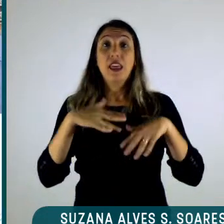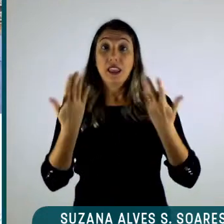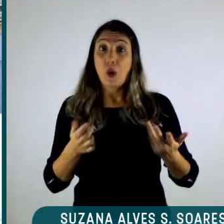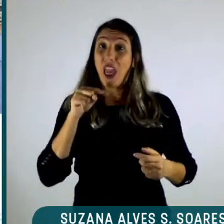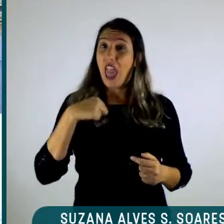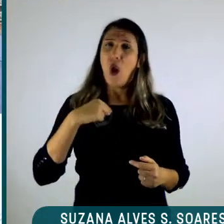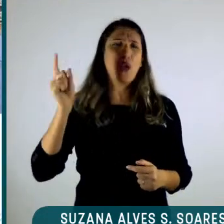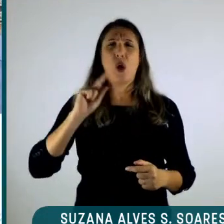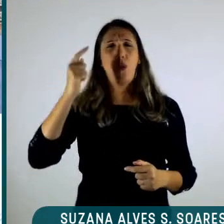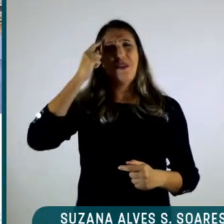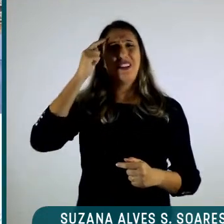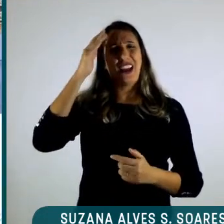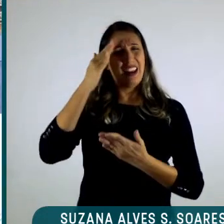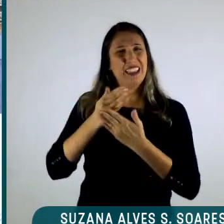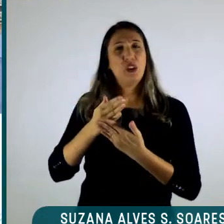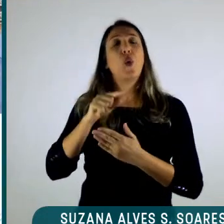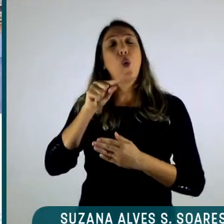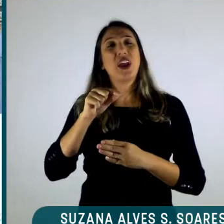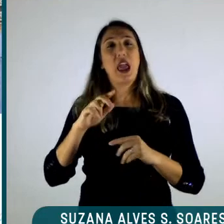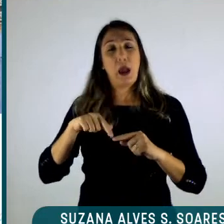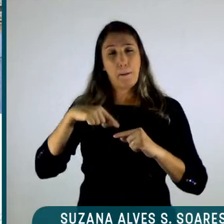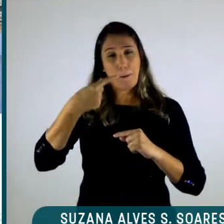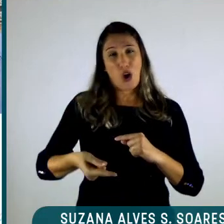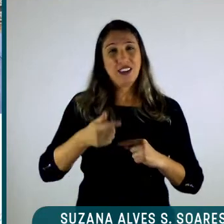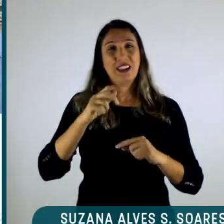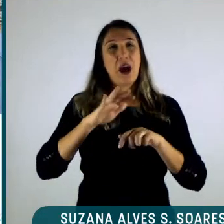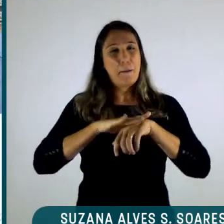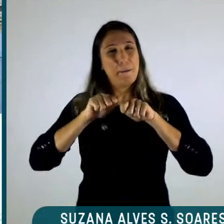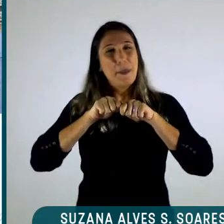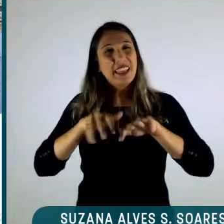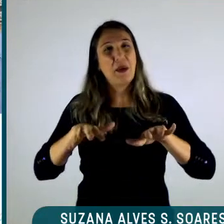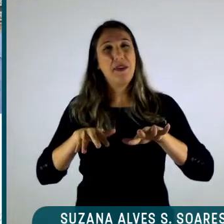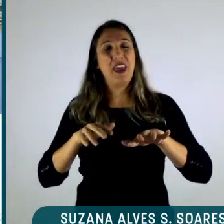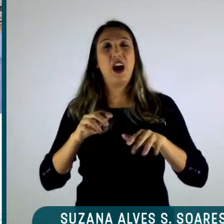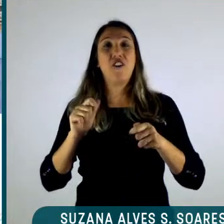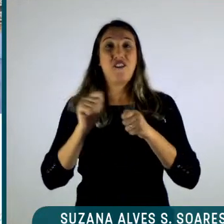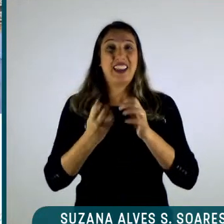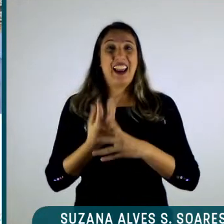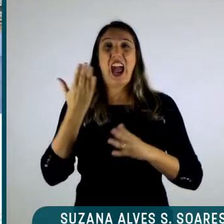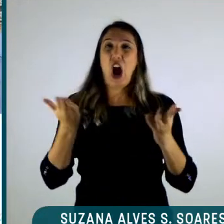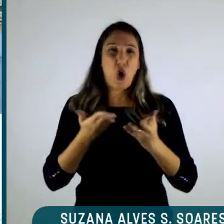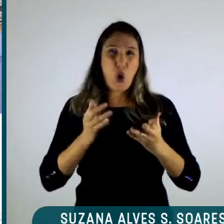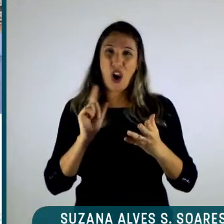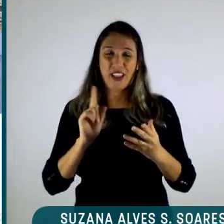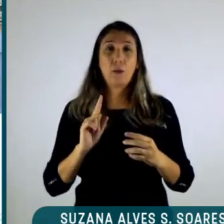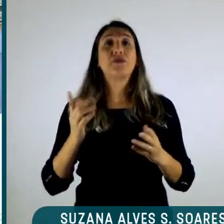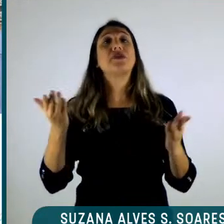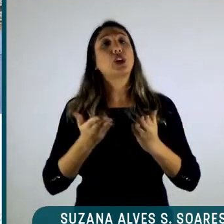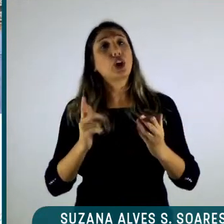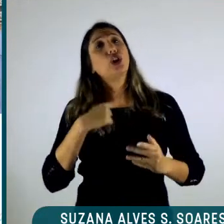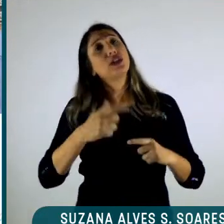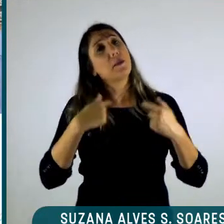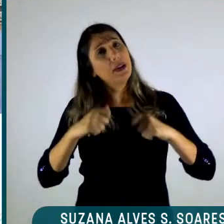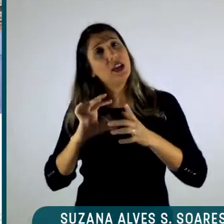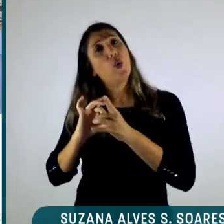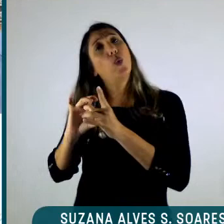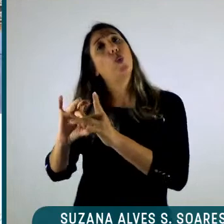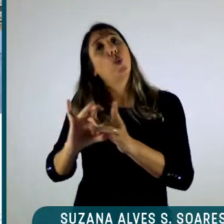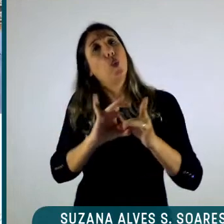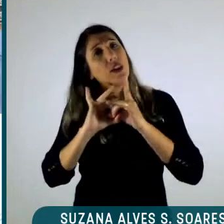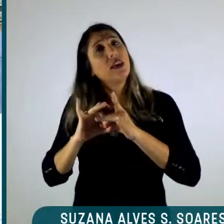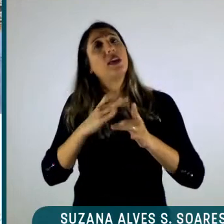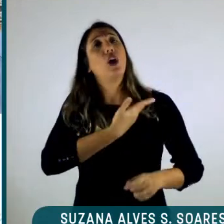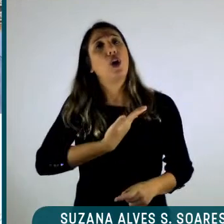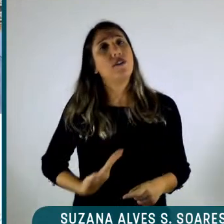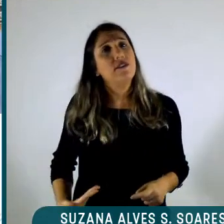And even though I do not believe in a process of post-pandemic that is not built now, it's now that